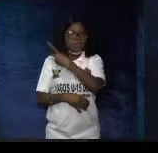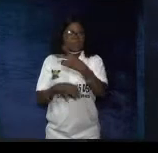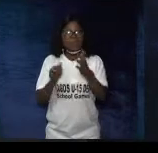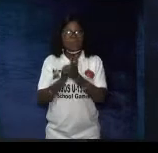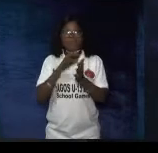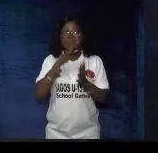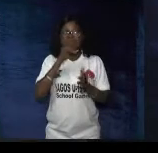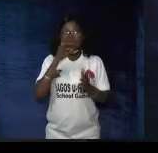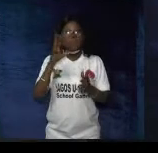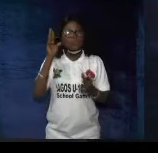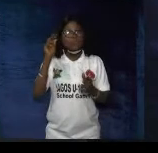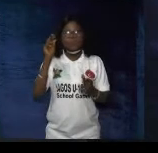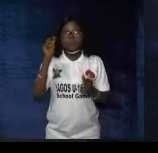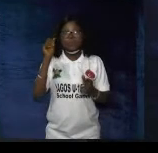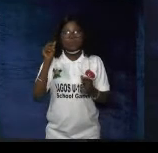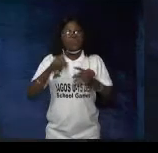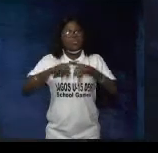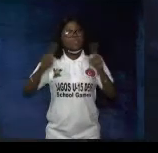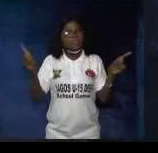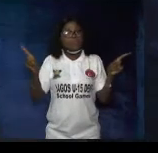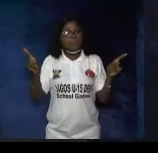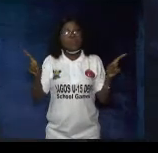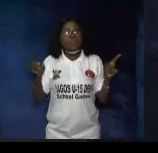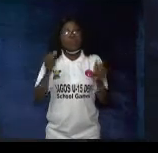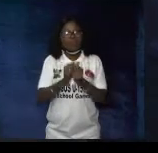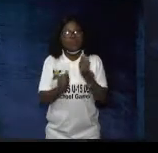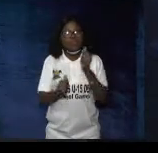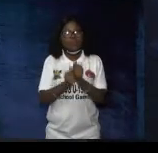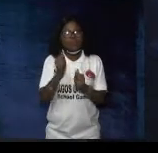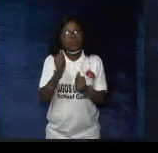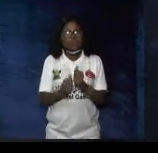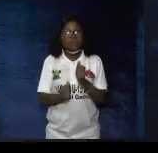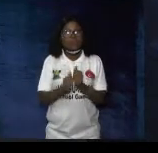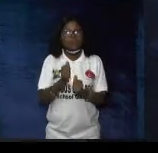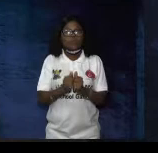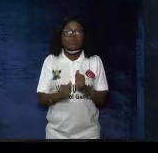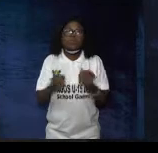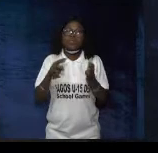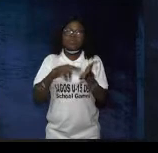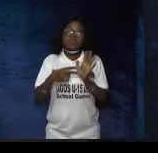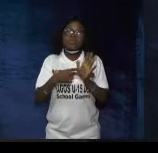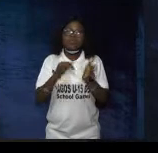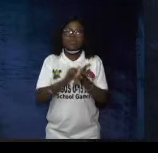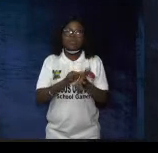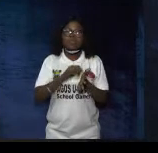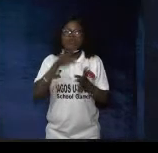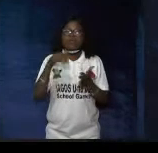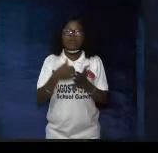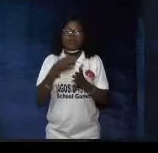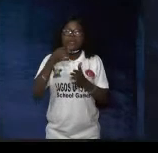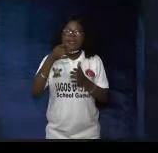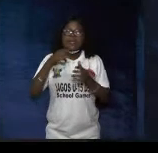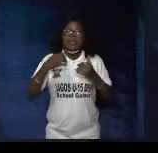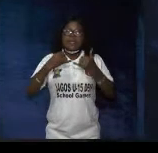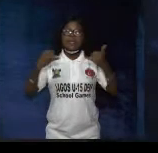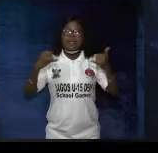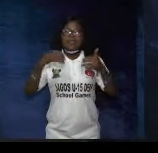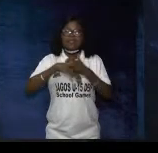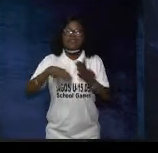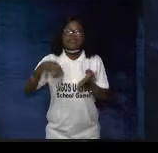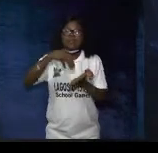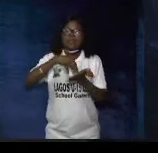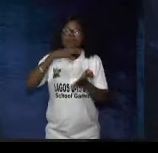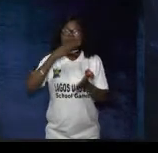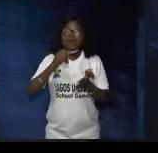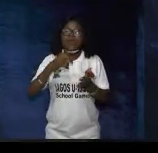now you immediately see that there is no overlap here, and there is also no overlap here. So which means that this line in the middle is a line of symmetry.